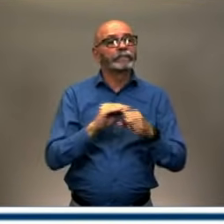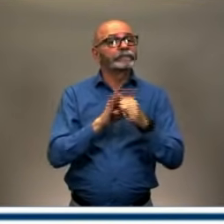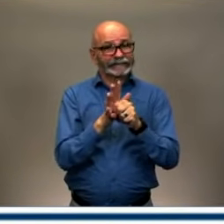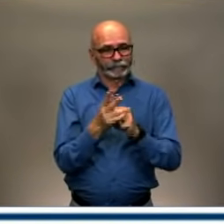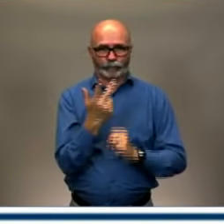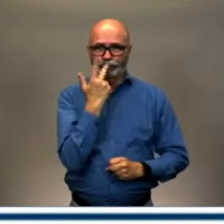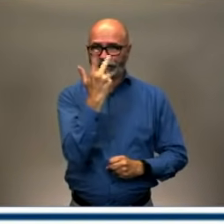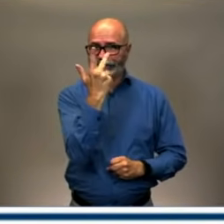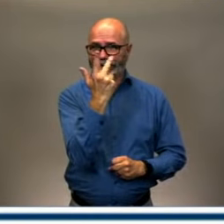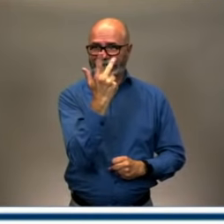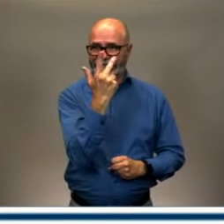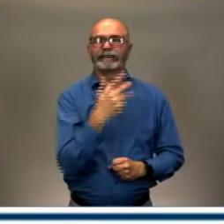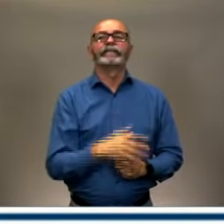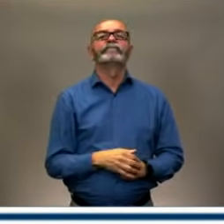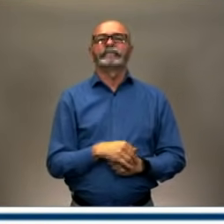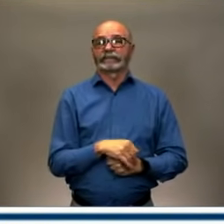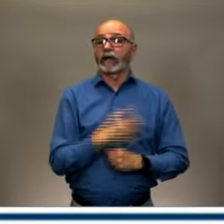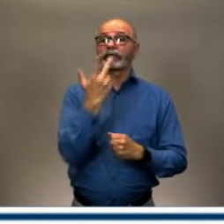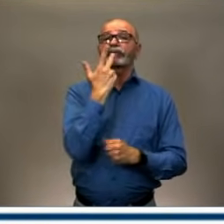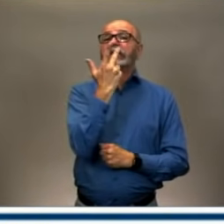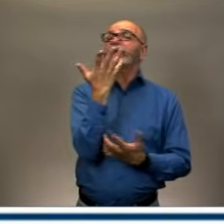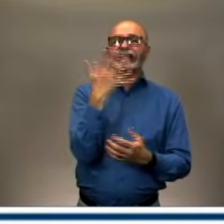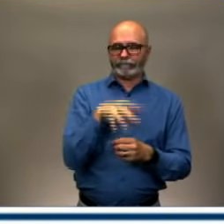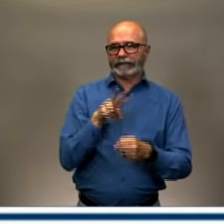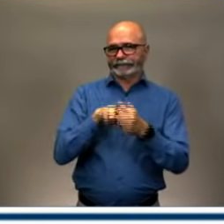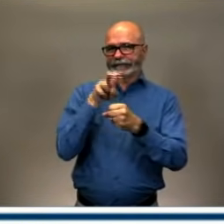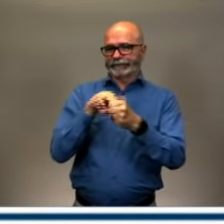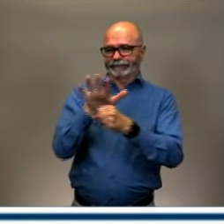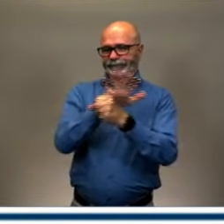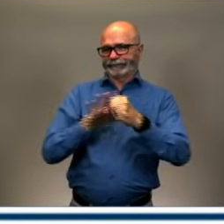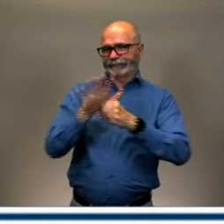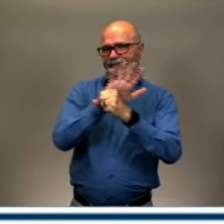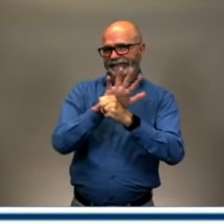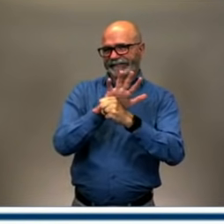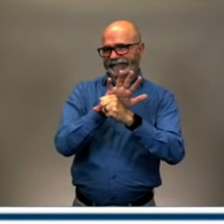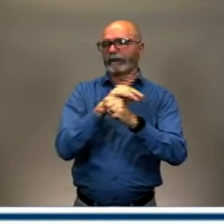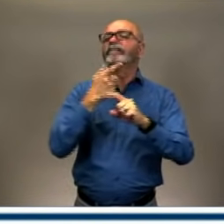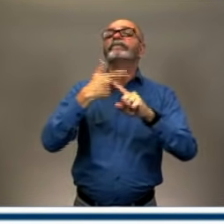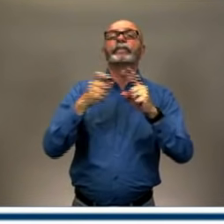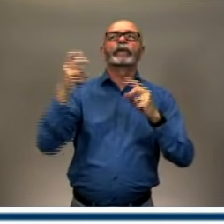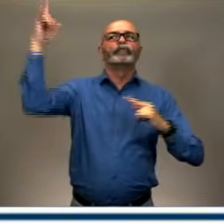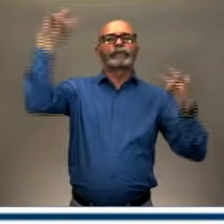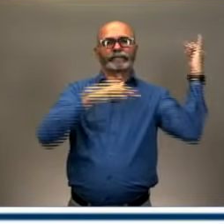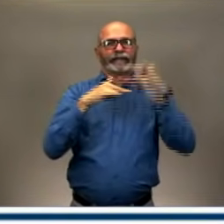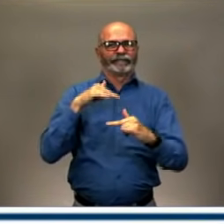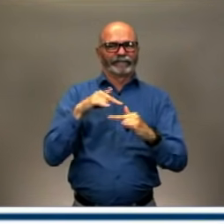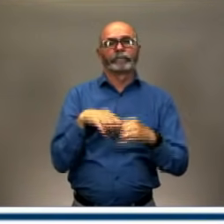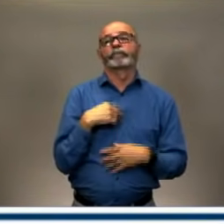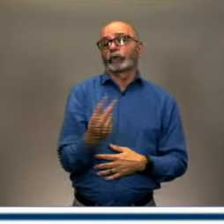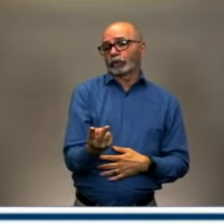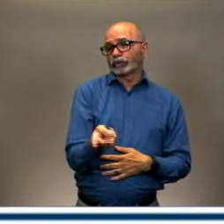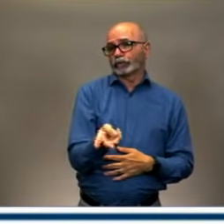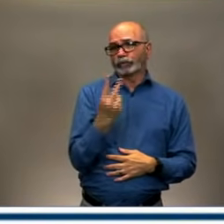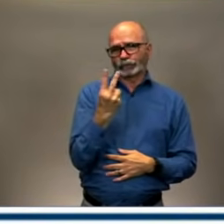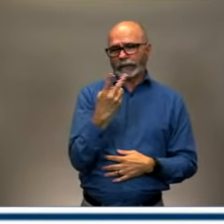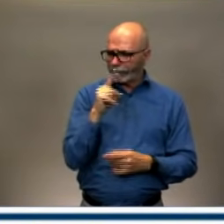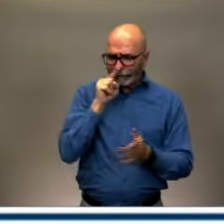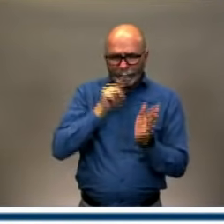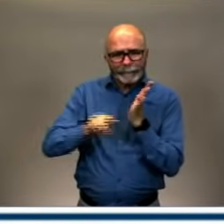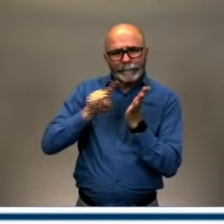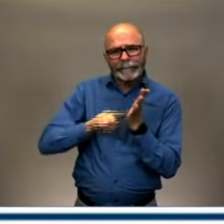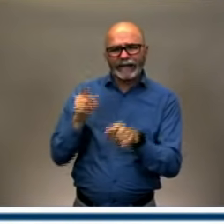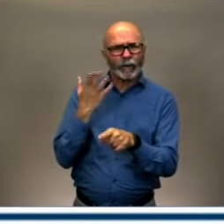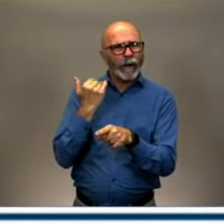of the new cases are in the central zone. 1 is travel-related and 2 are under investigation. There are currently 19